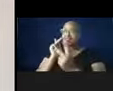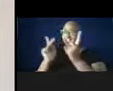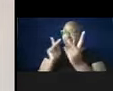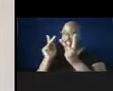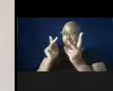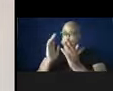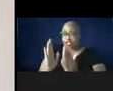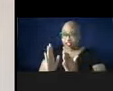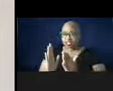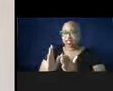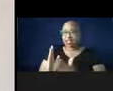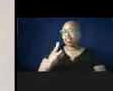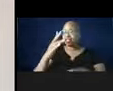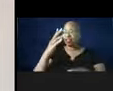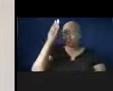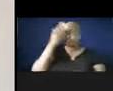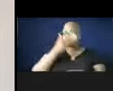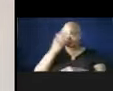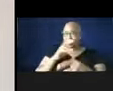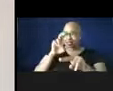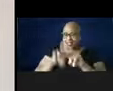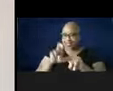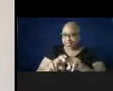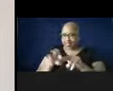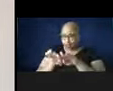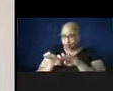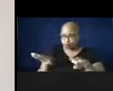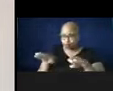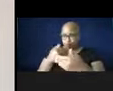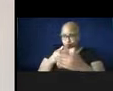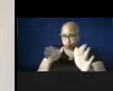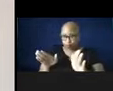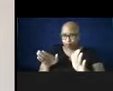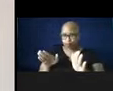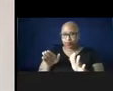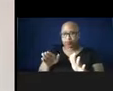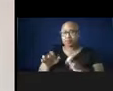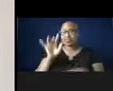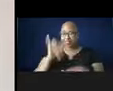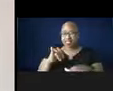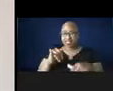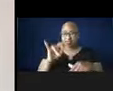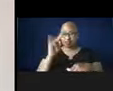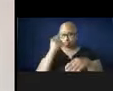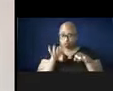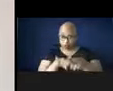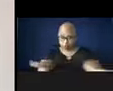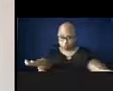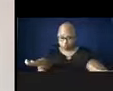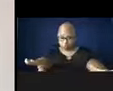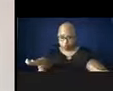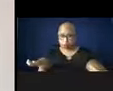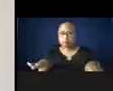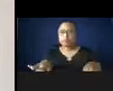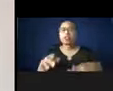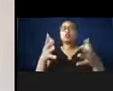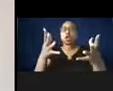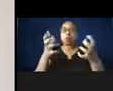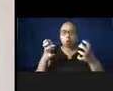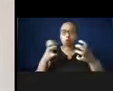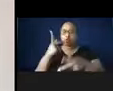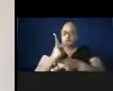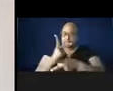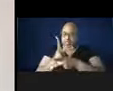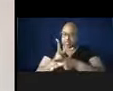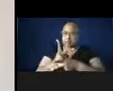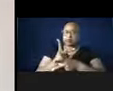this front sitting room. This is the first floor of the facility. And so we wanted to retain those